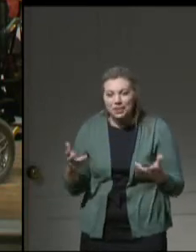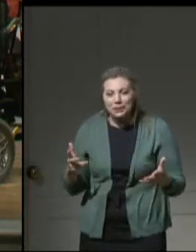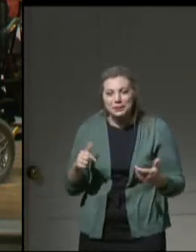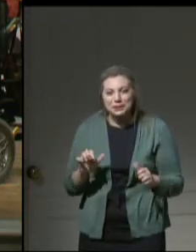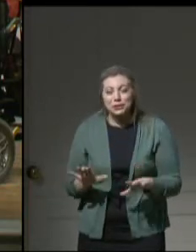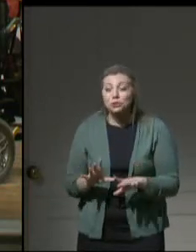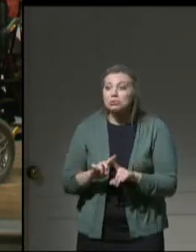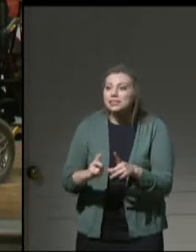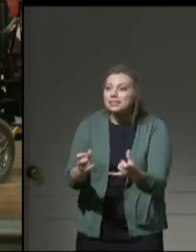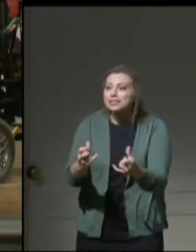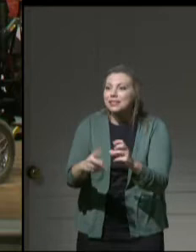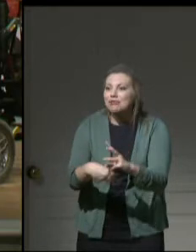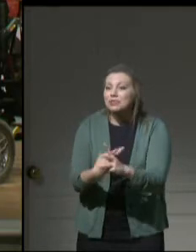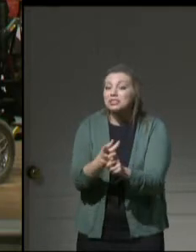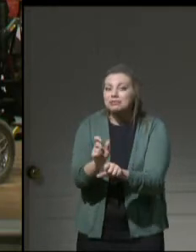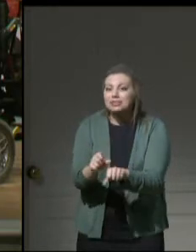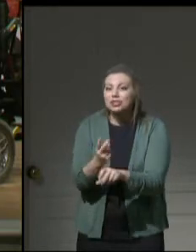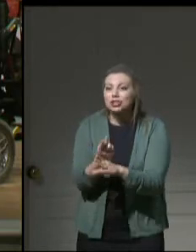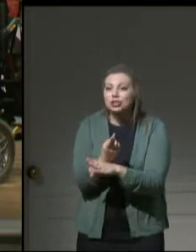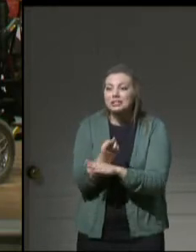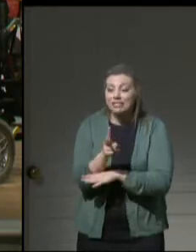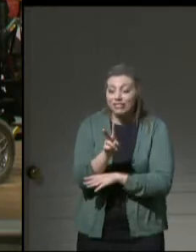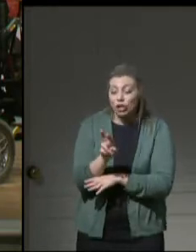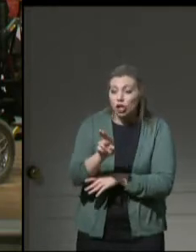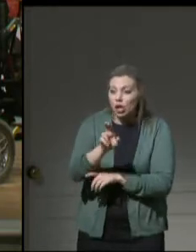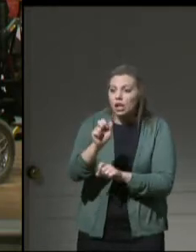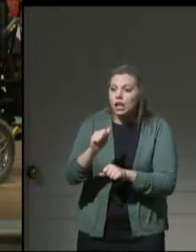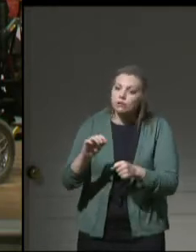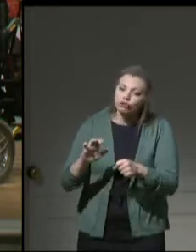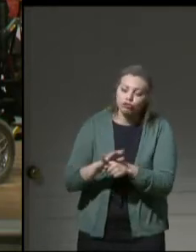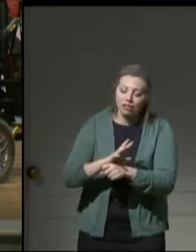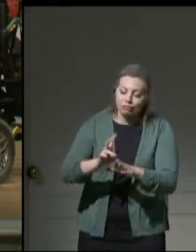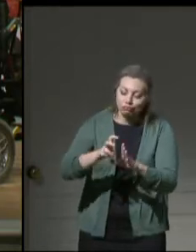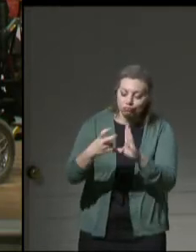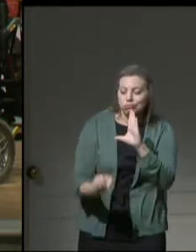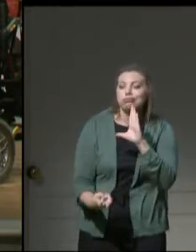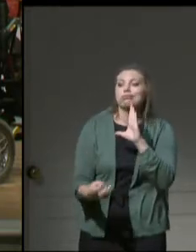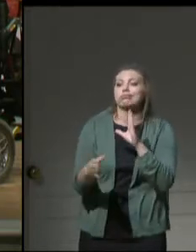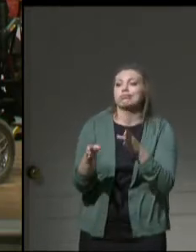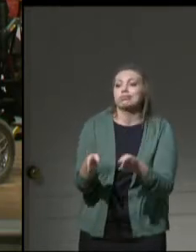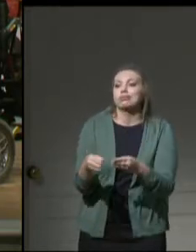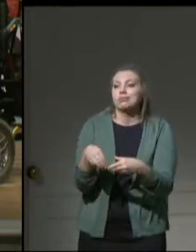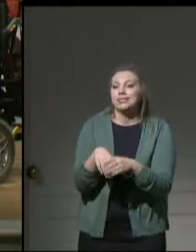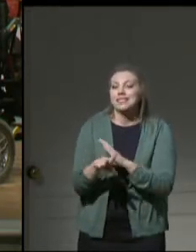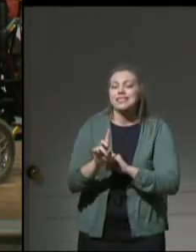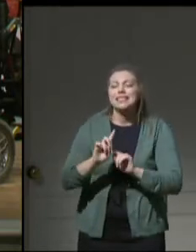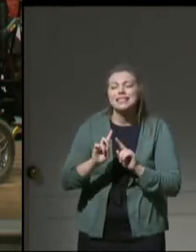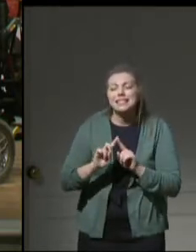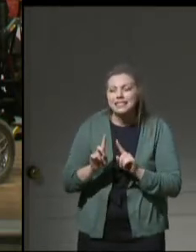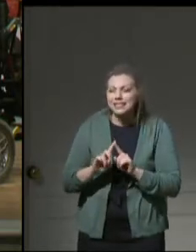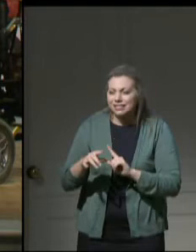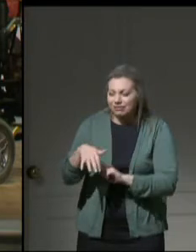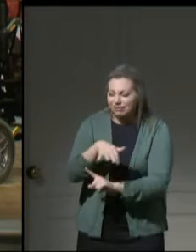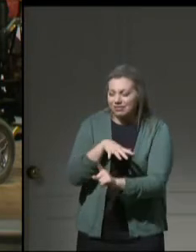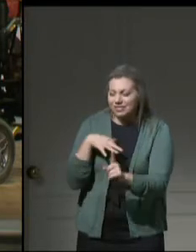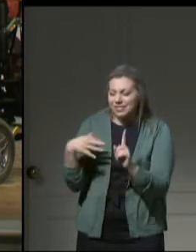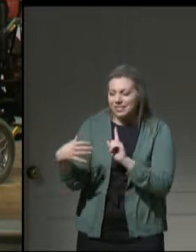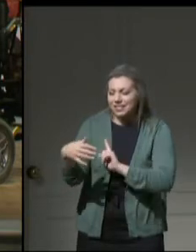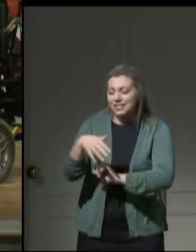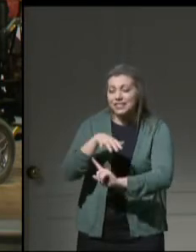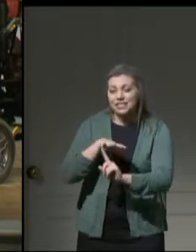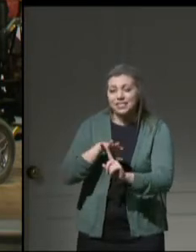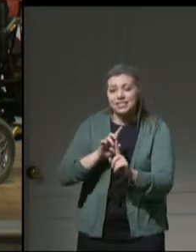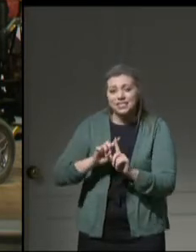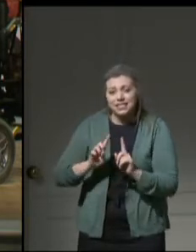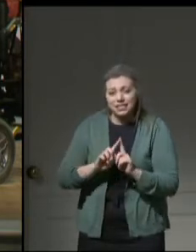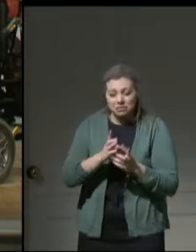Well, in today's world, you can use virtual reality to fully immerse somebody into a different geography, into